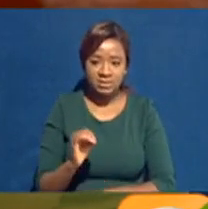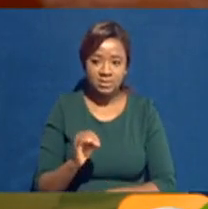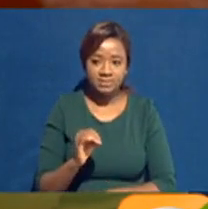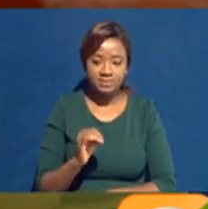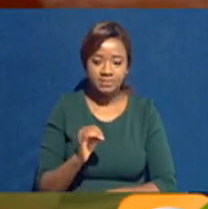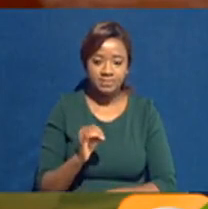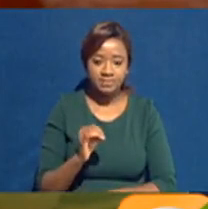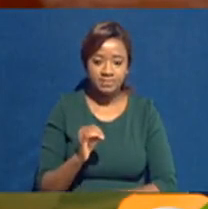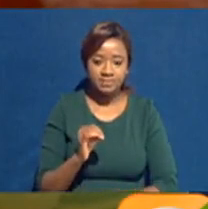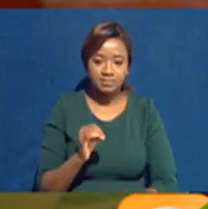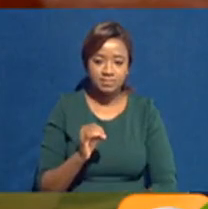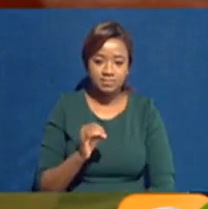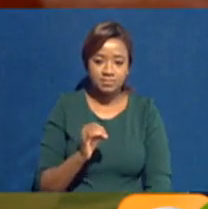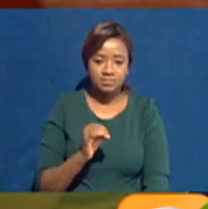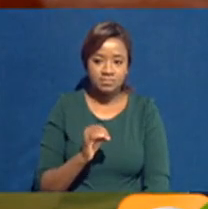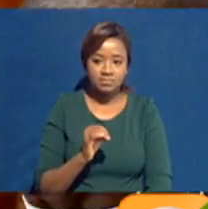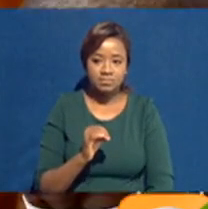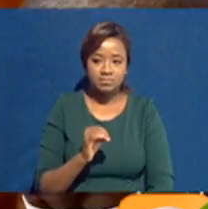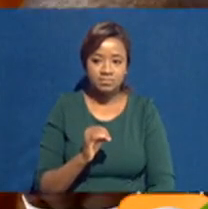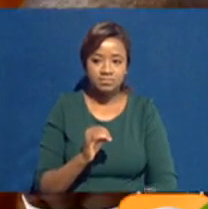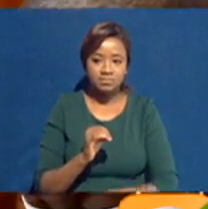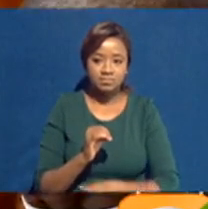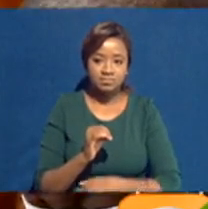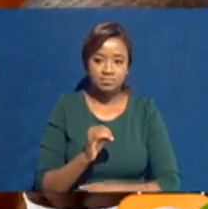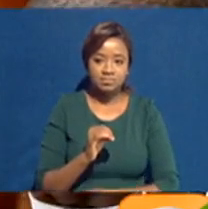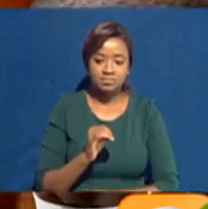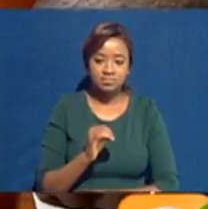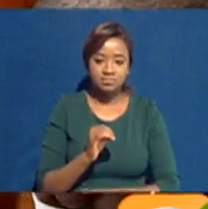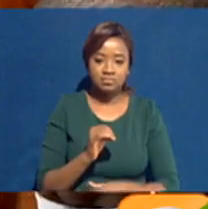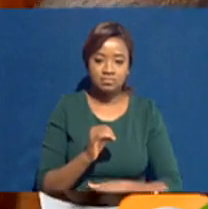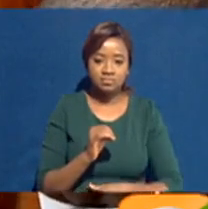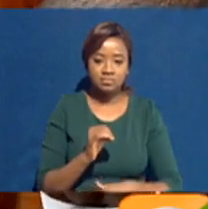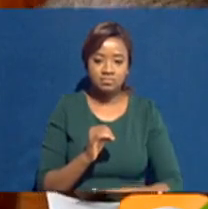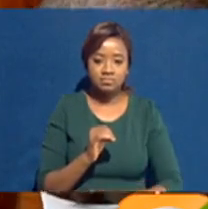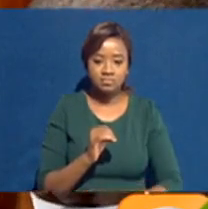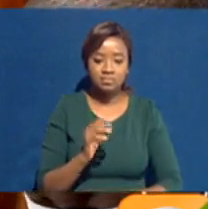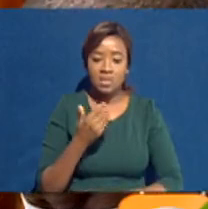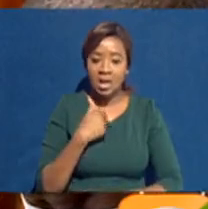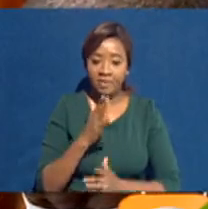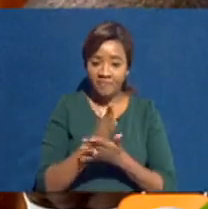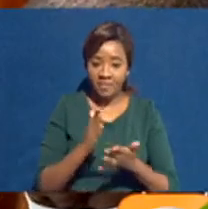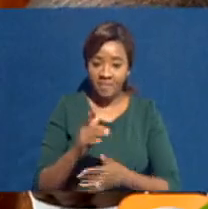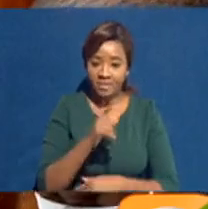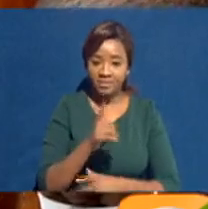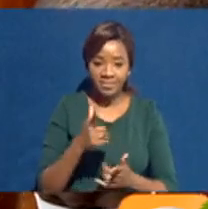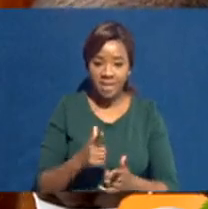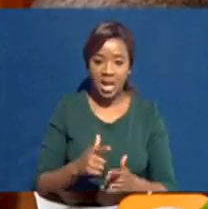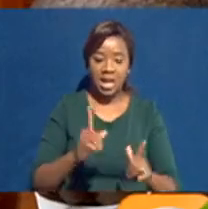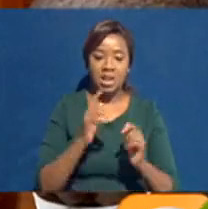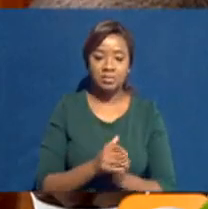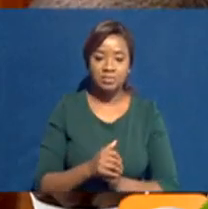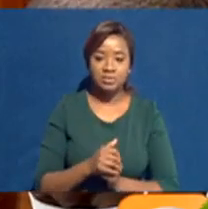of what you're asking for. There is a section that allows NCA to